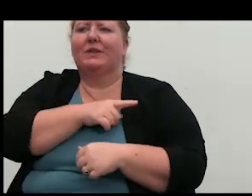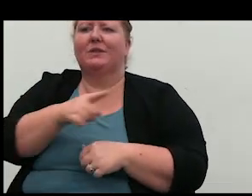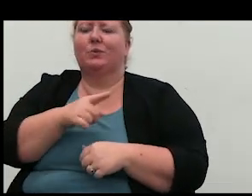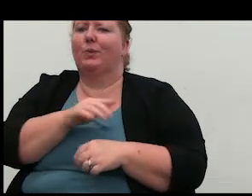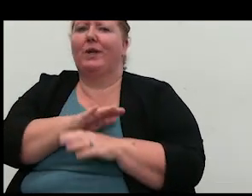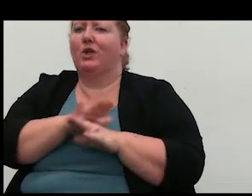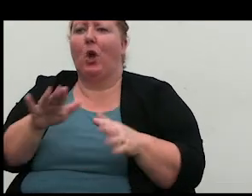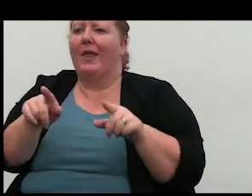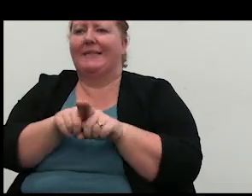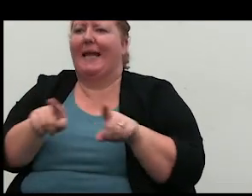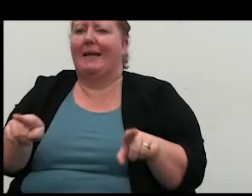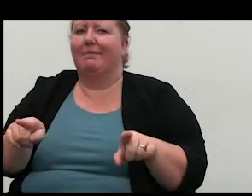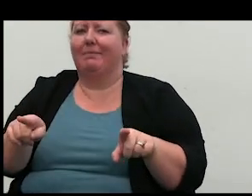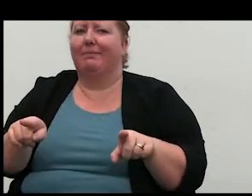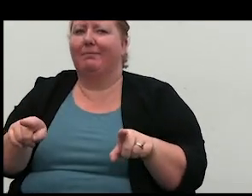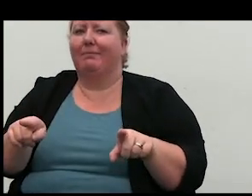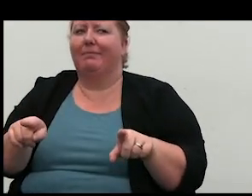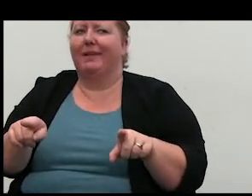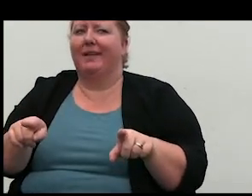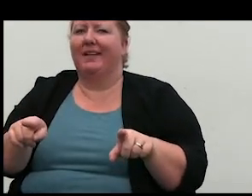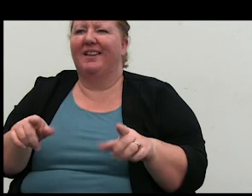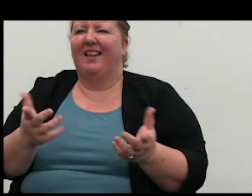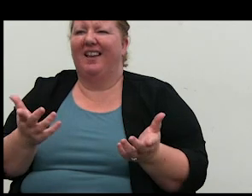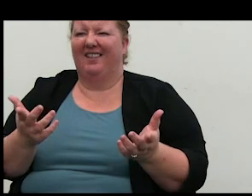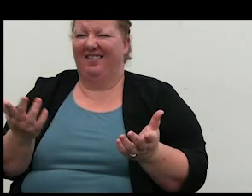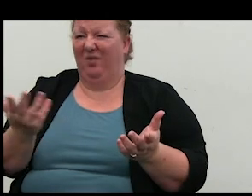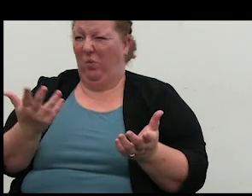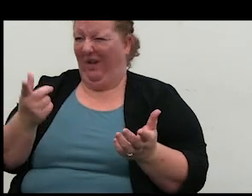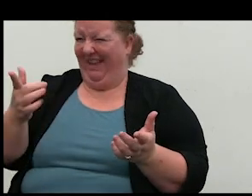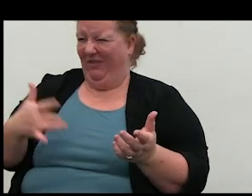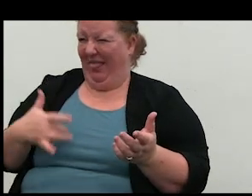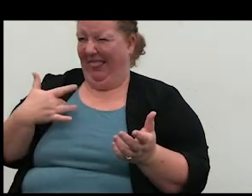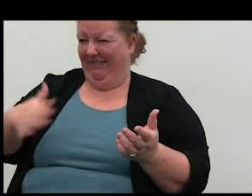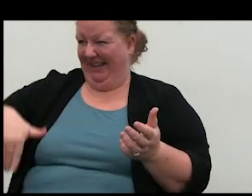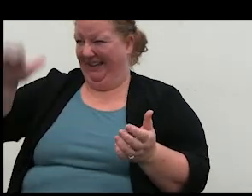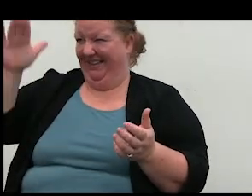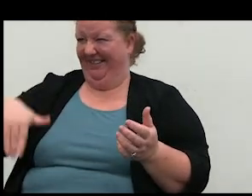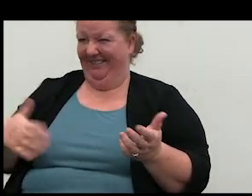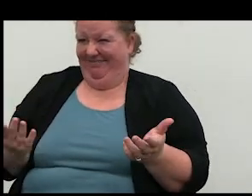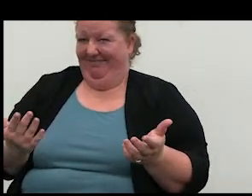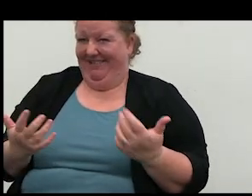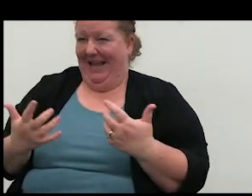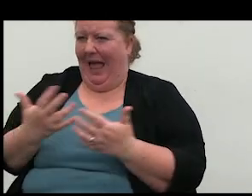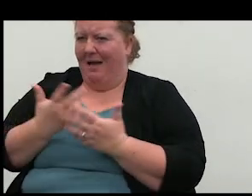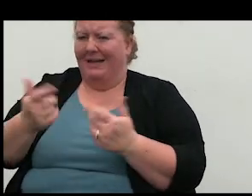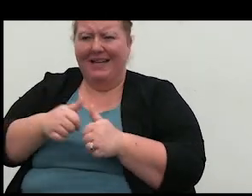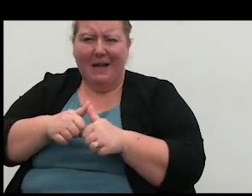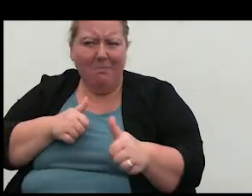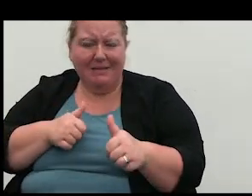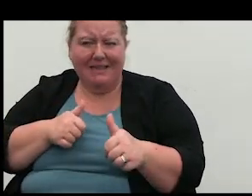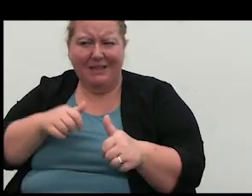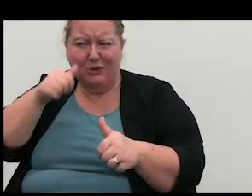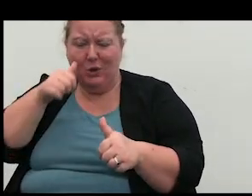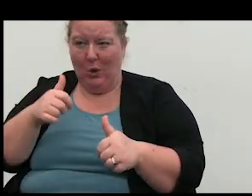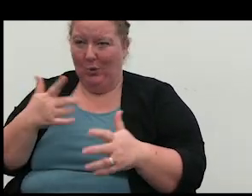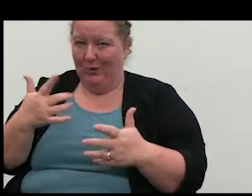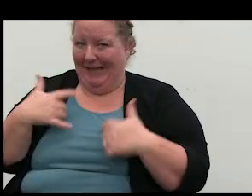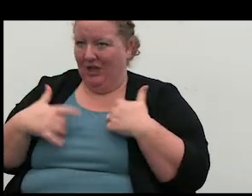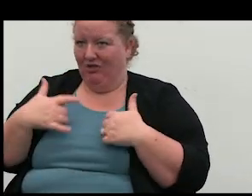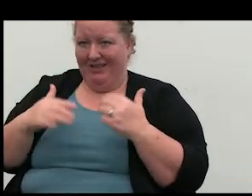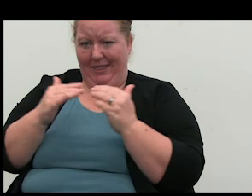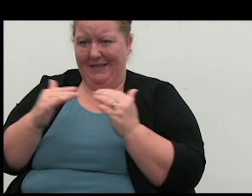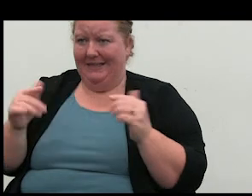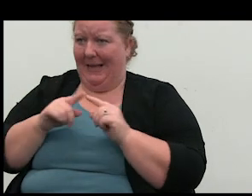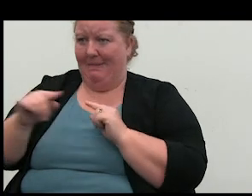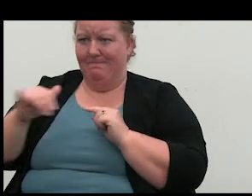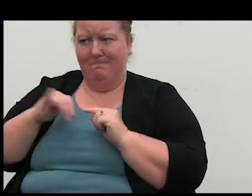not necessarily the same. Like, where have you been living all your life? How many companies do you know whose interests are exactly the